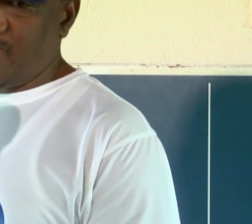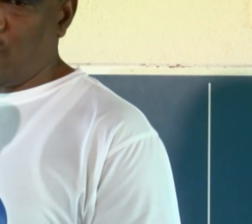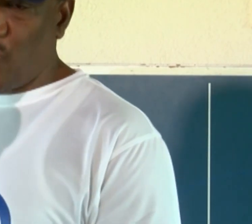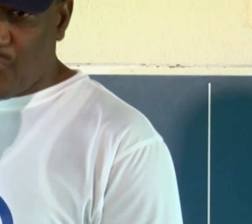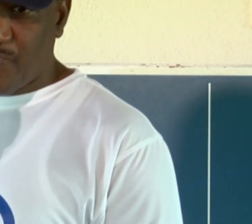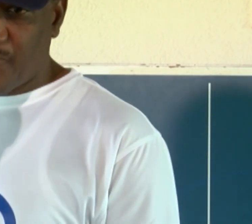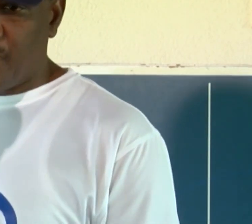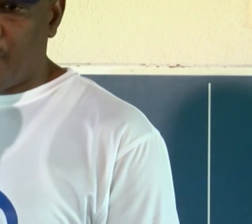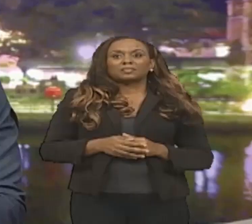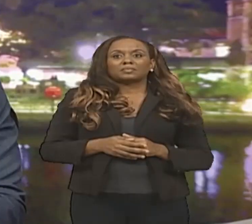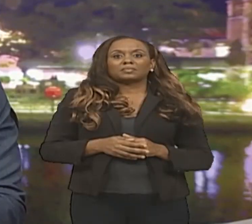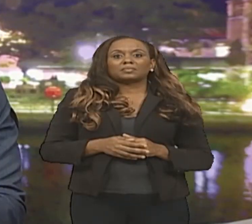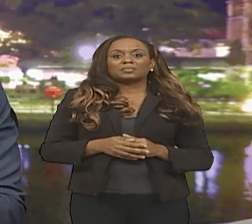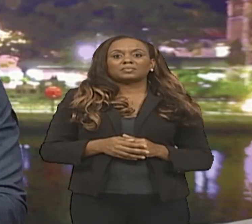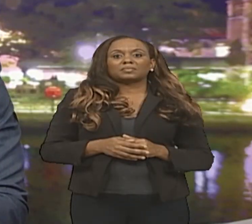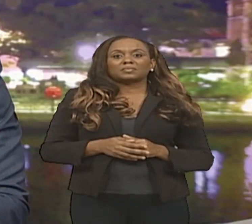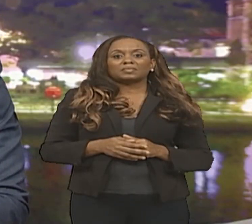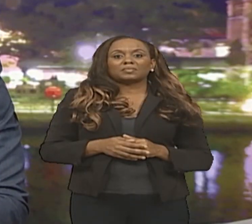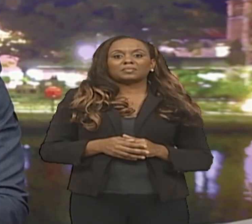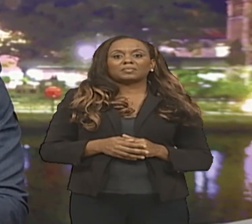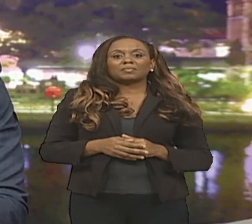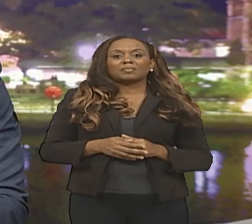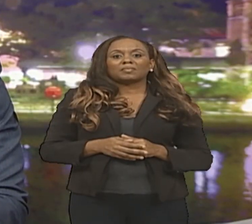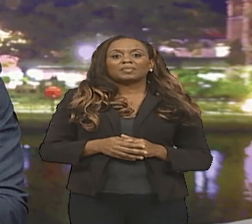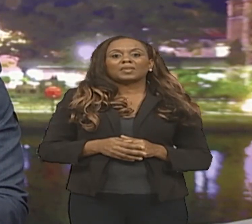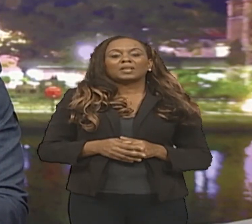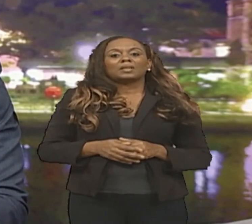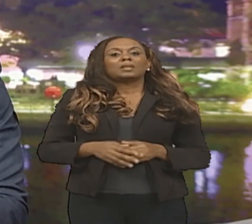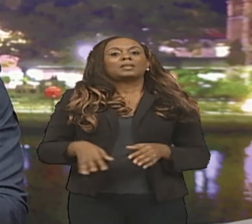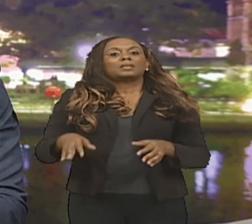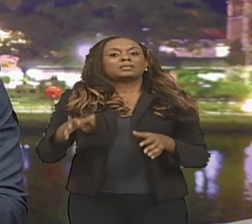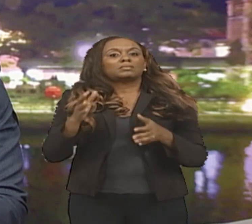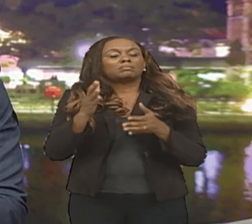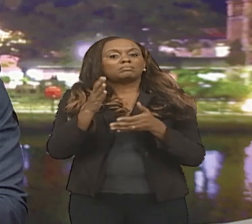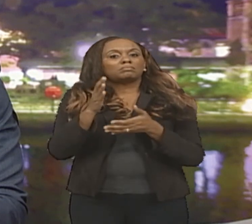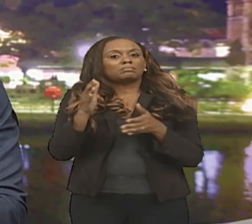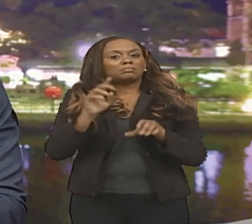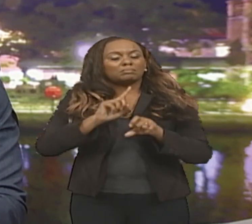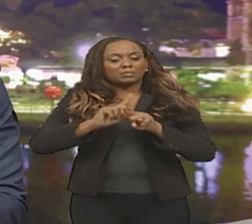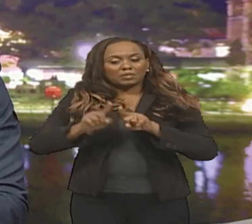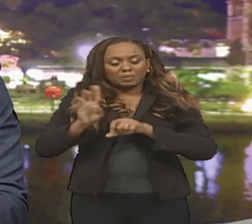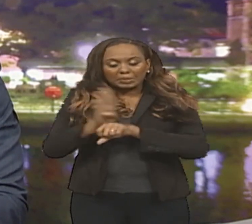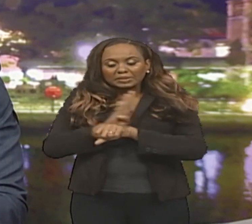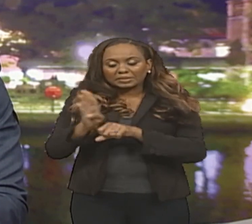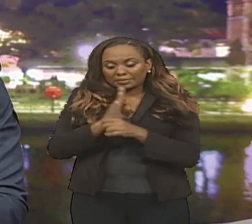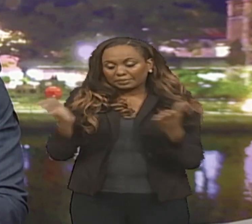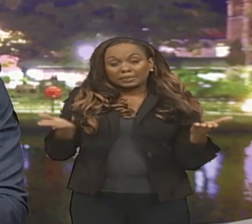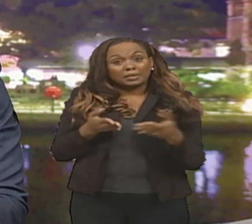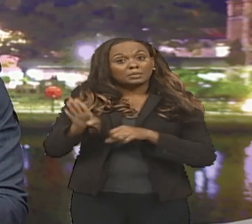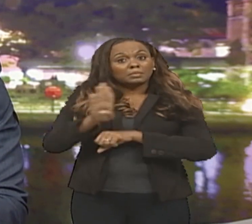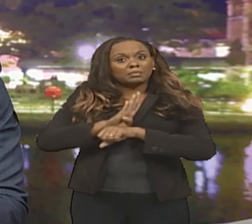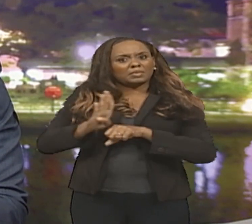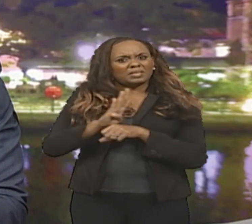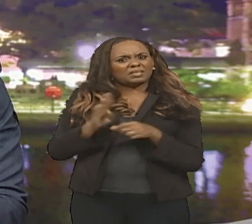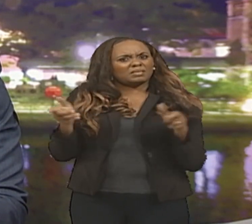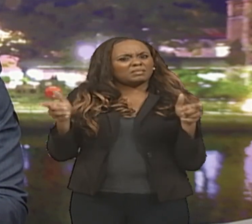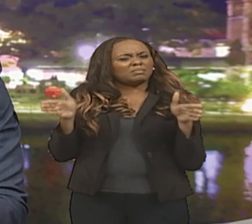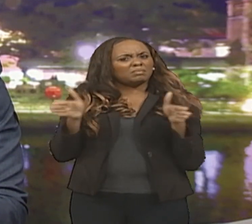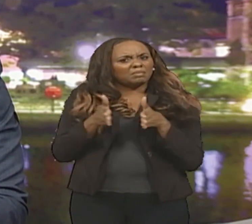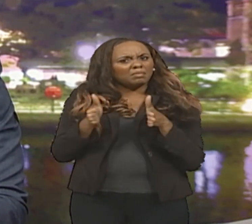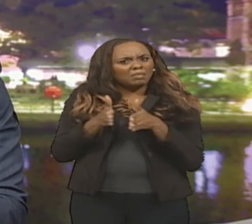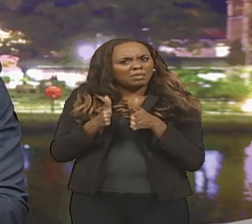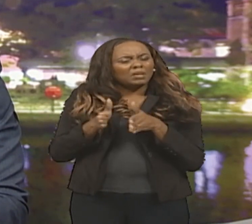normally go. Small businesses on the island have been challenged to play a greater part in maintaining the health